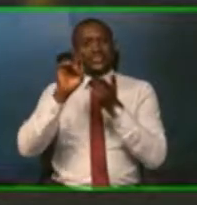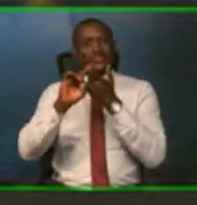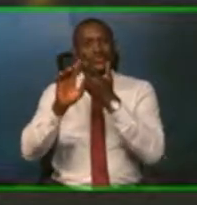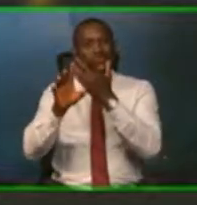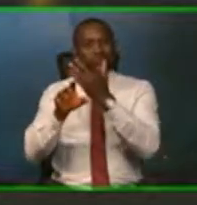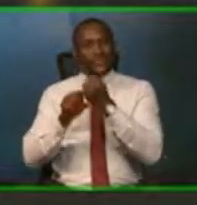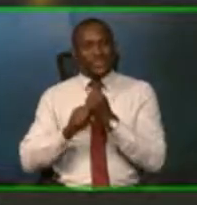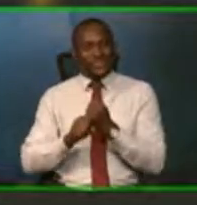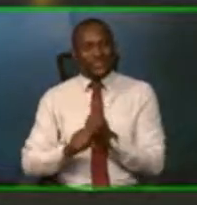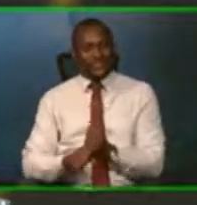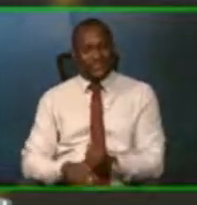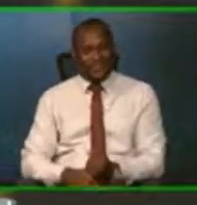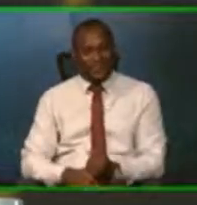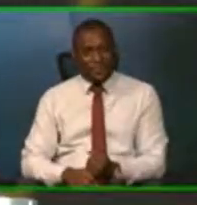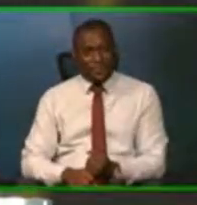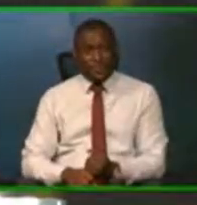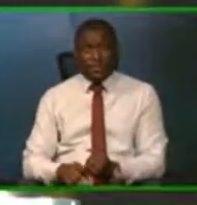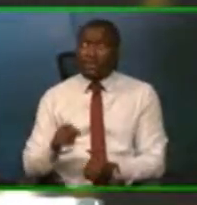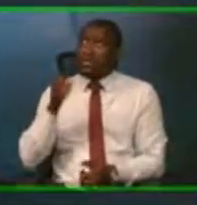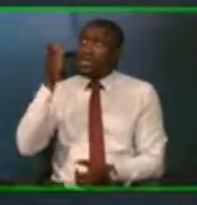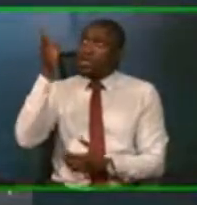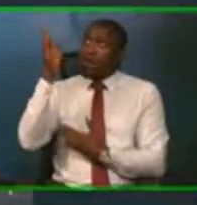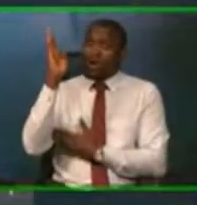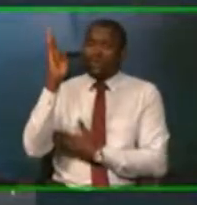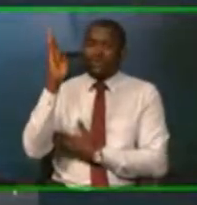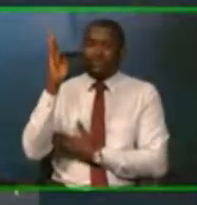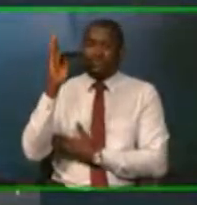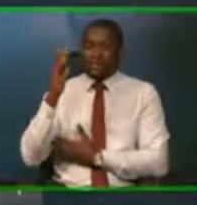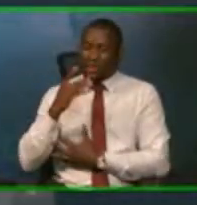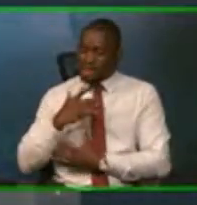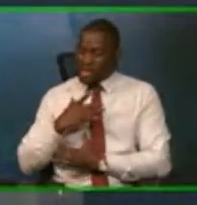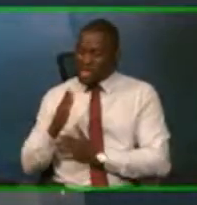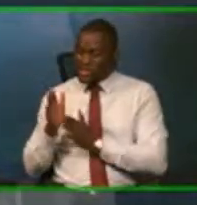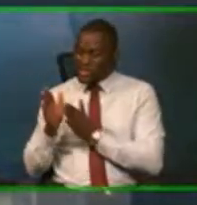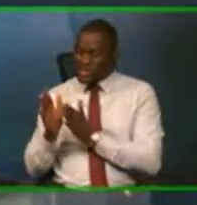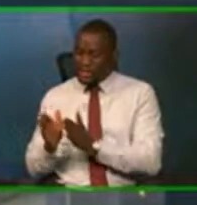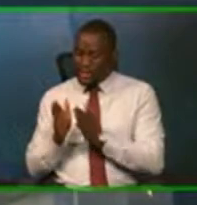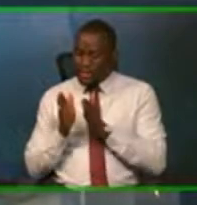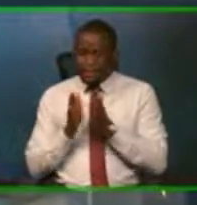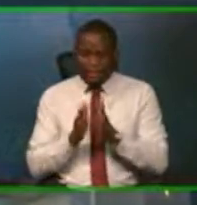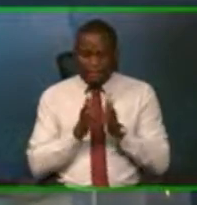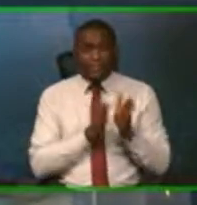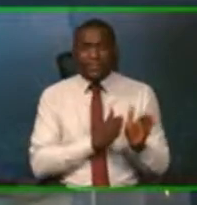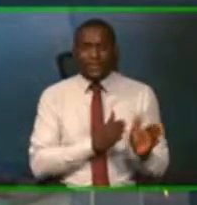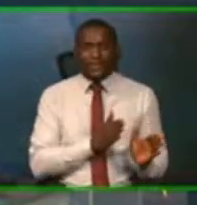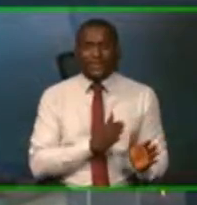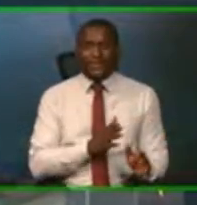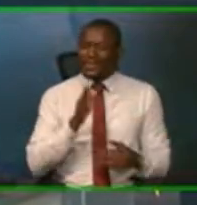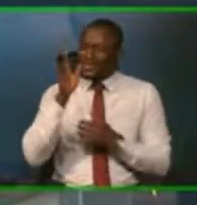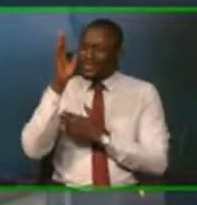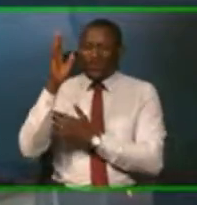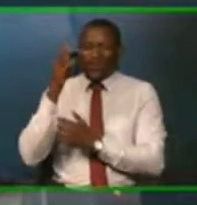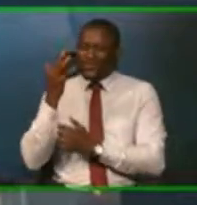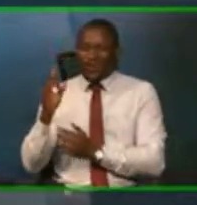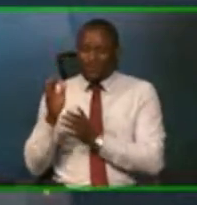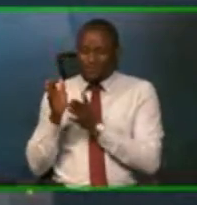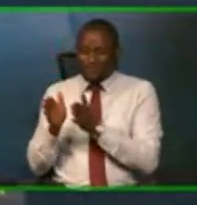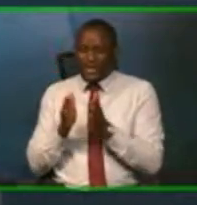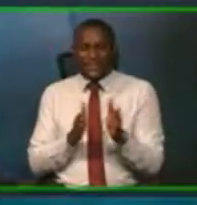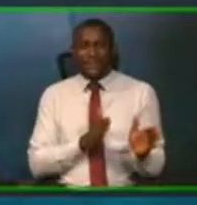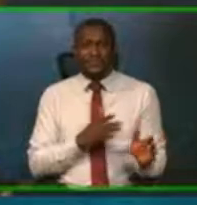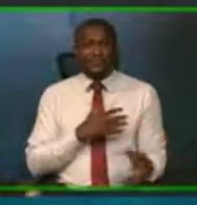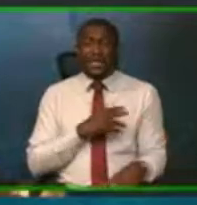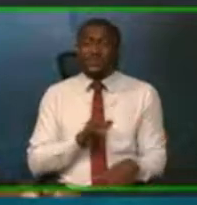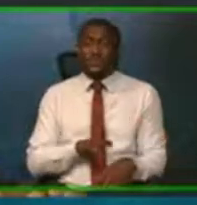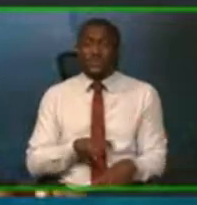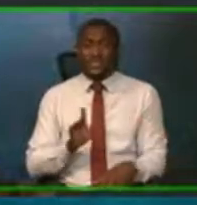expecting to receive. God is a God of patterns. Please look up. God is a God of patterns, and